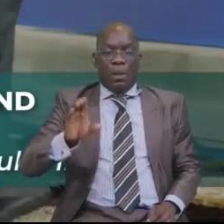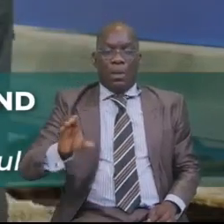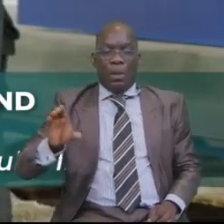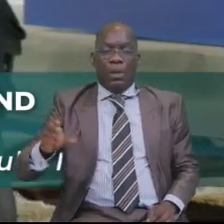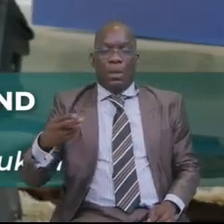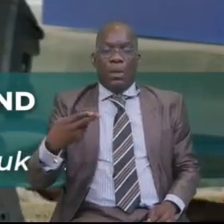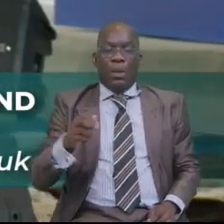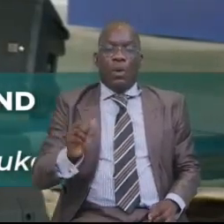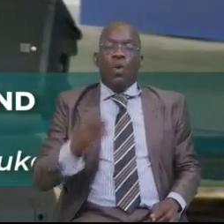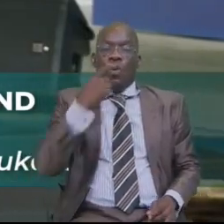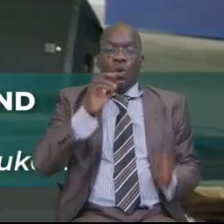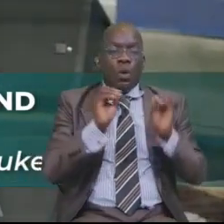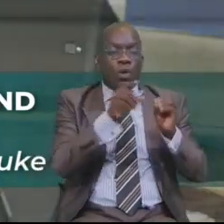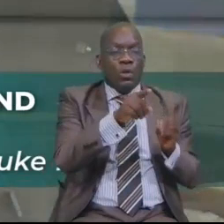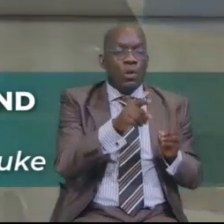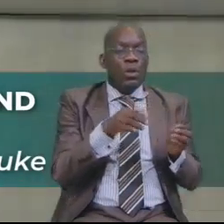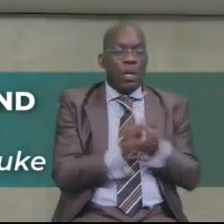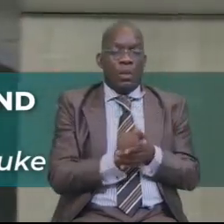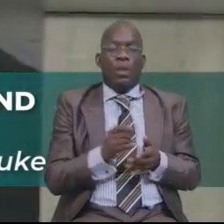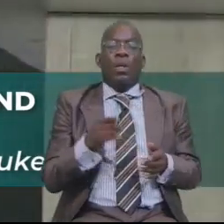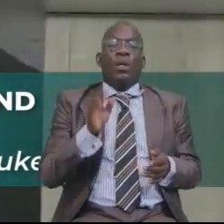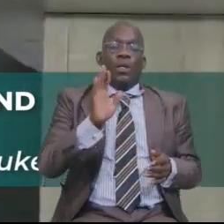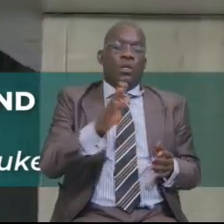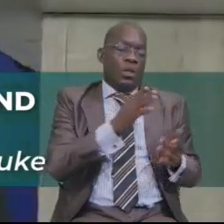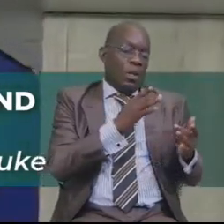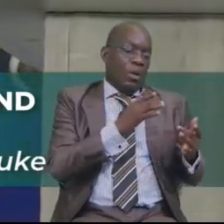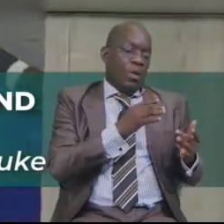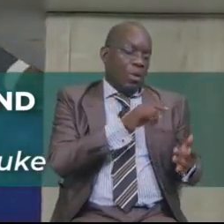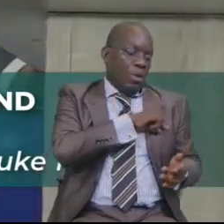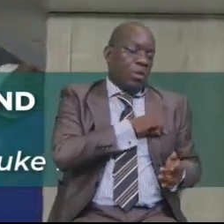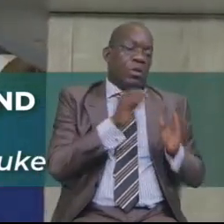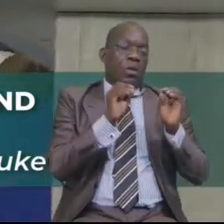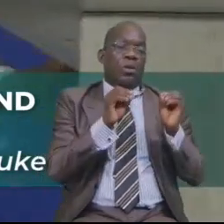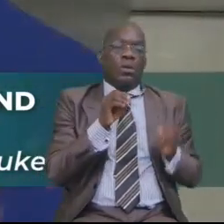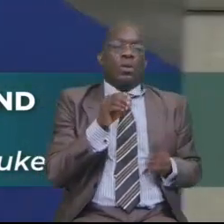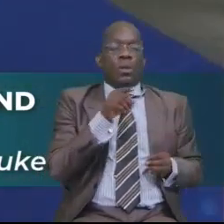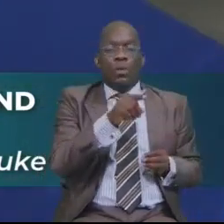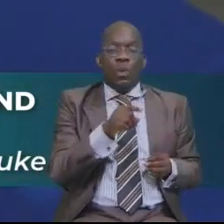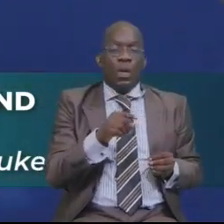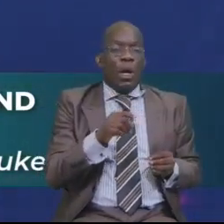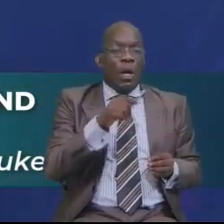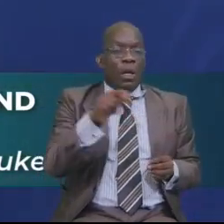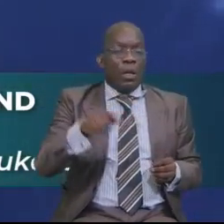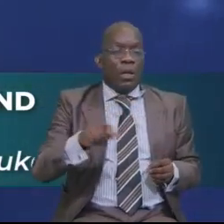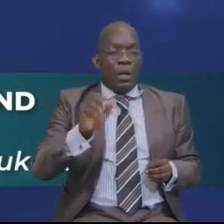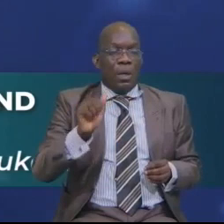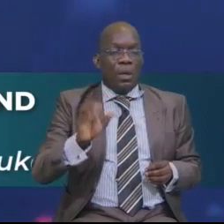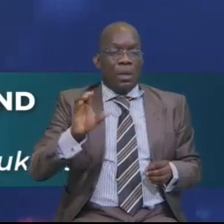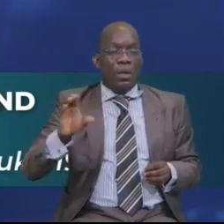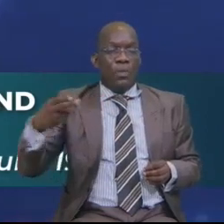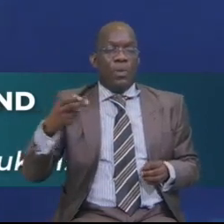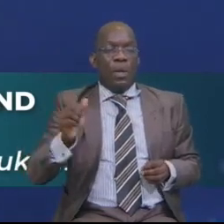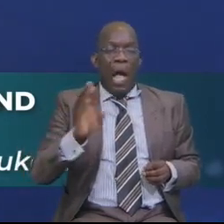taught him that. Zacchaeus, who taught you that? Are you in a denomination that preaches